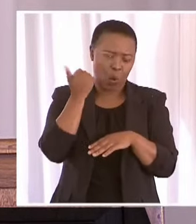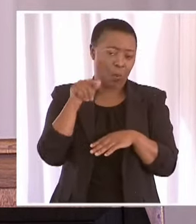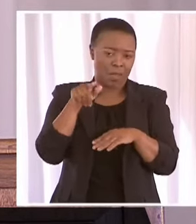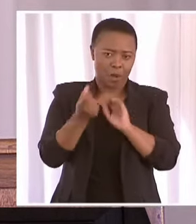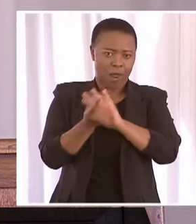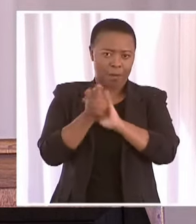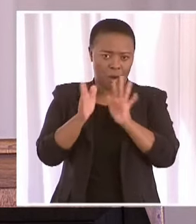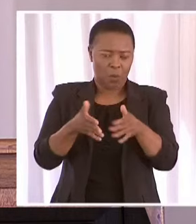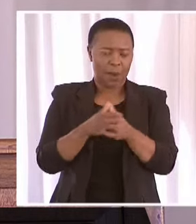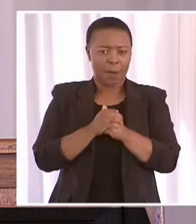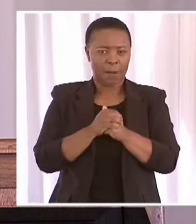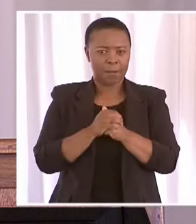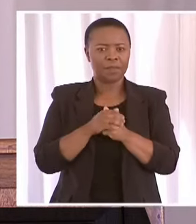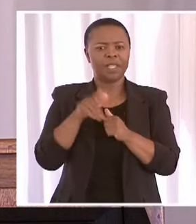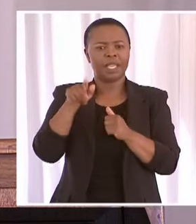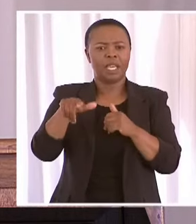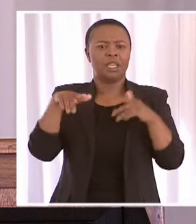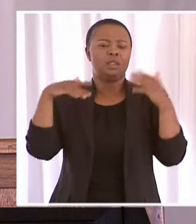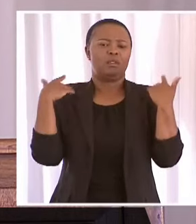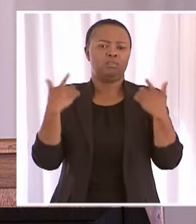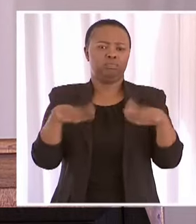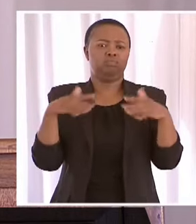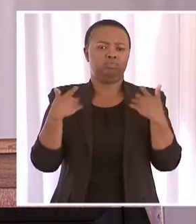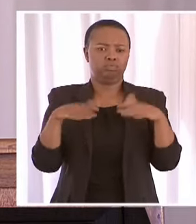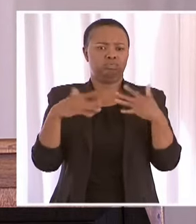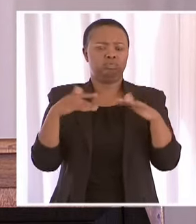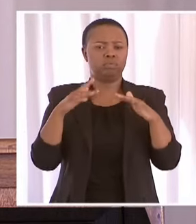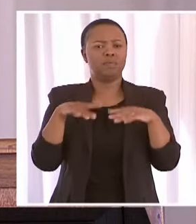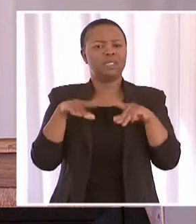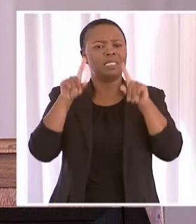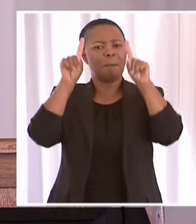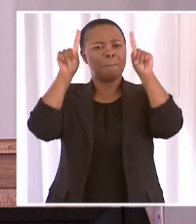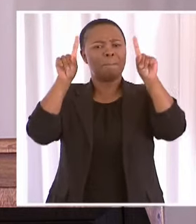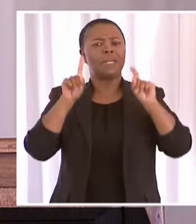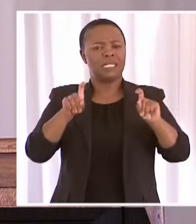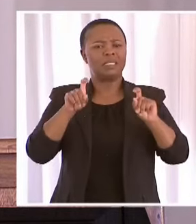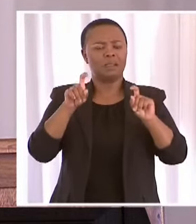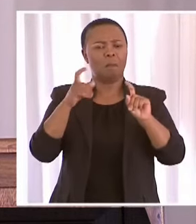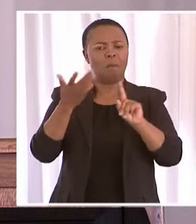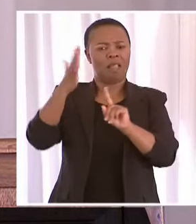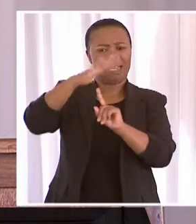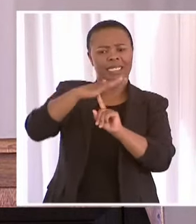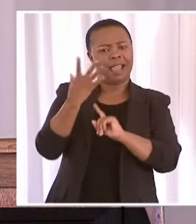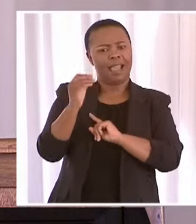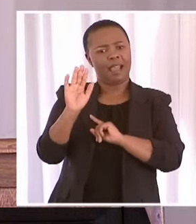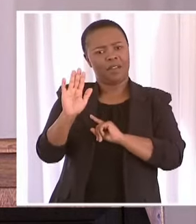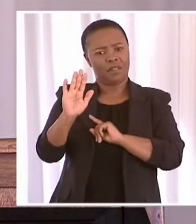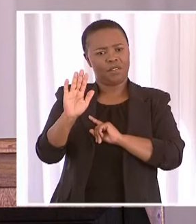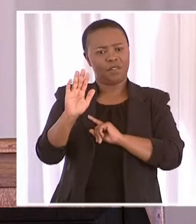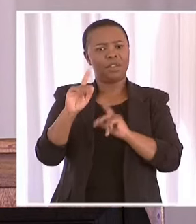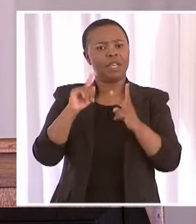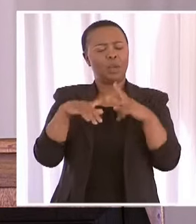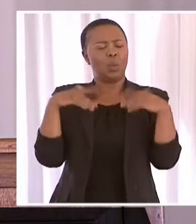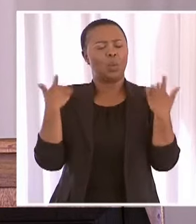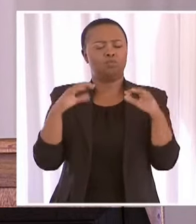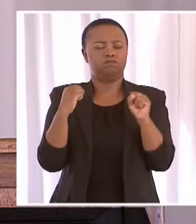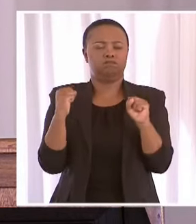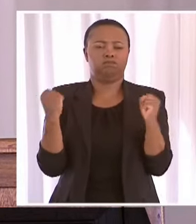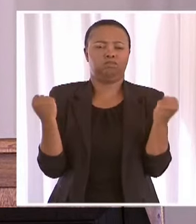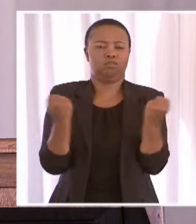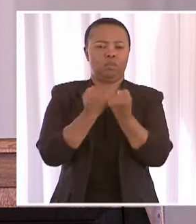Aziz was an exceptional embodiment of underground principles and a master operative.